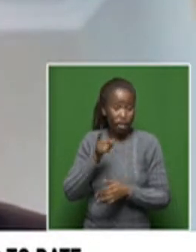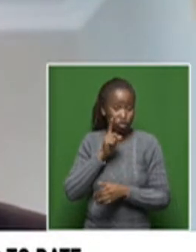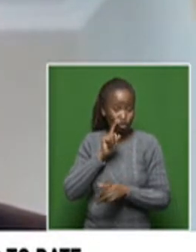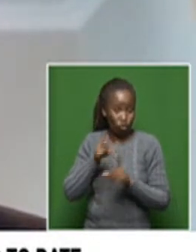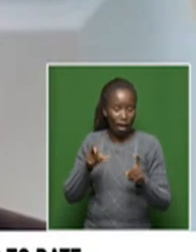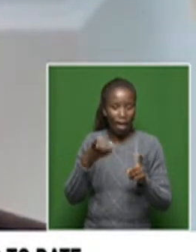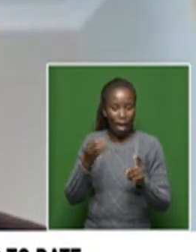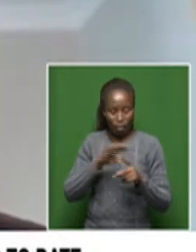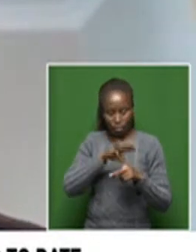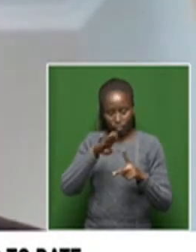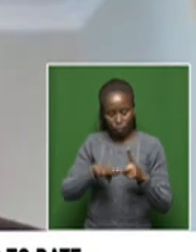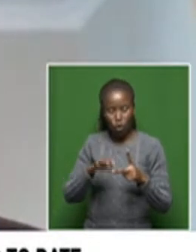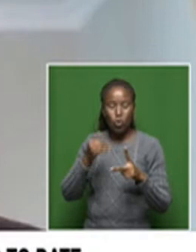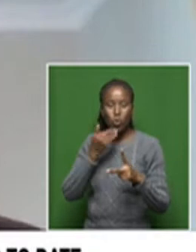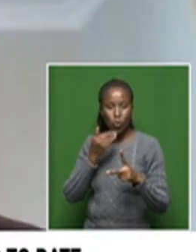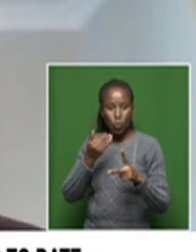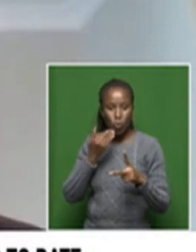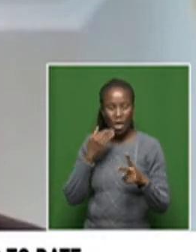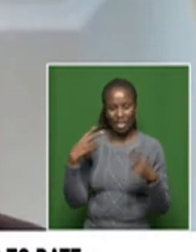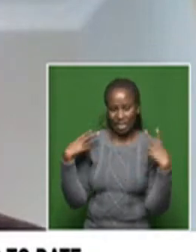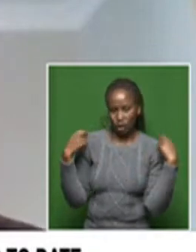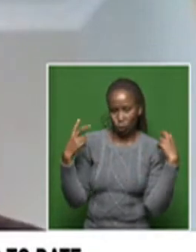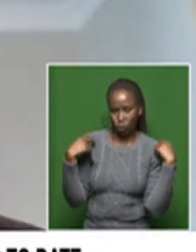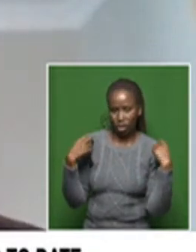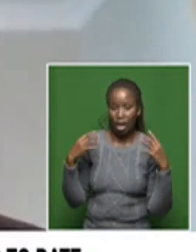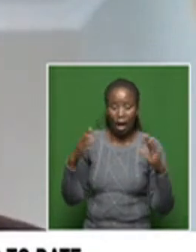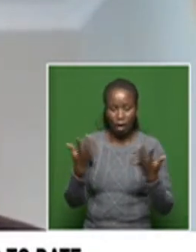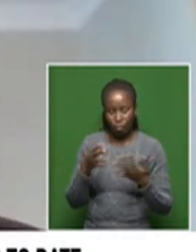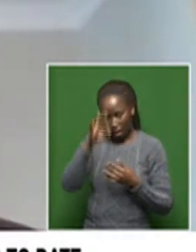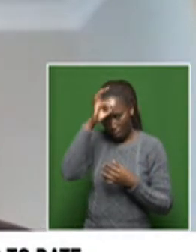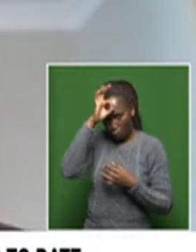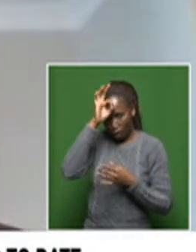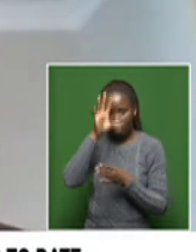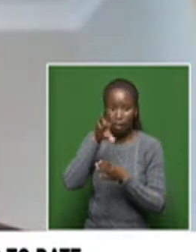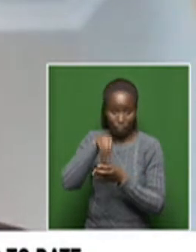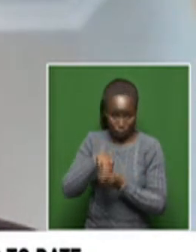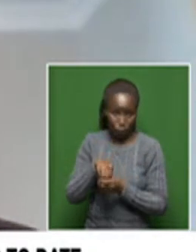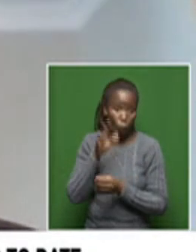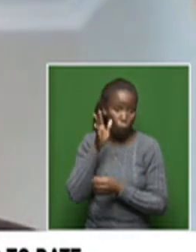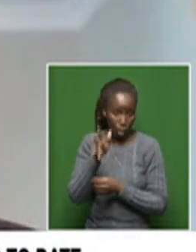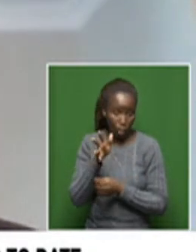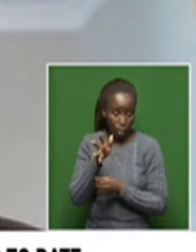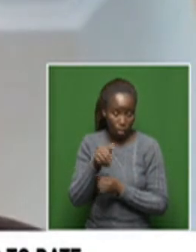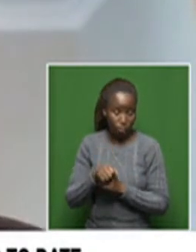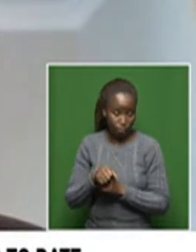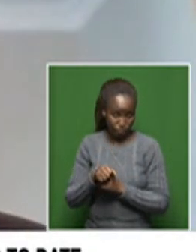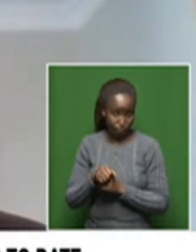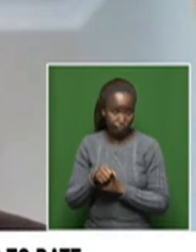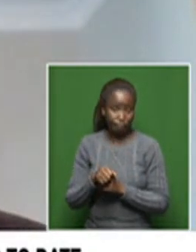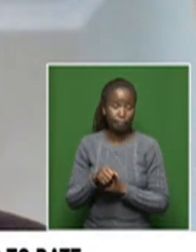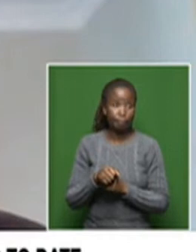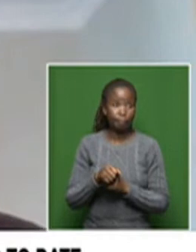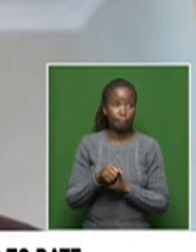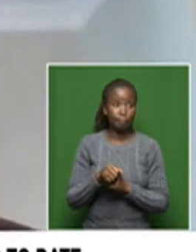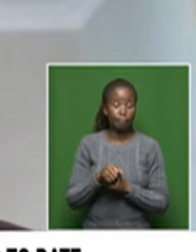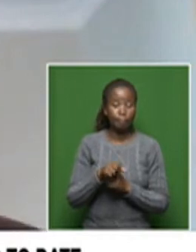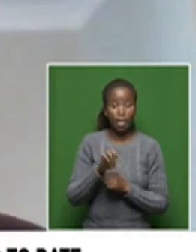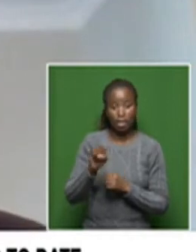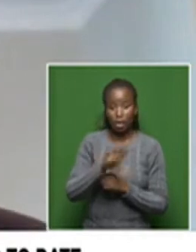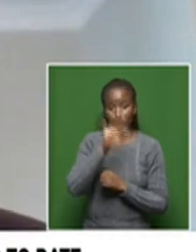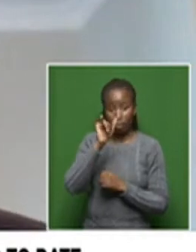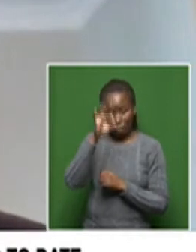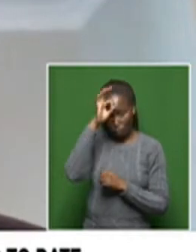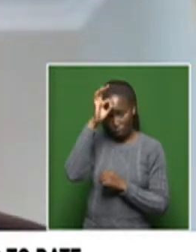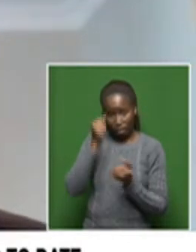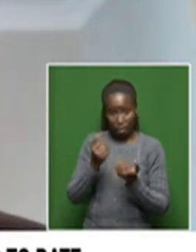cluster, starting with the police services, which planning is in an advanced stage. The South African Police Service